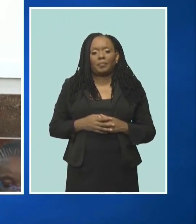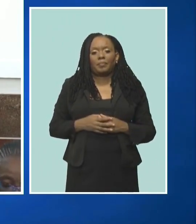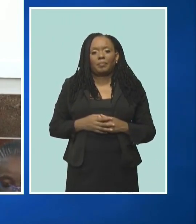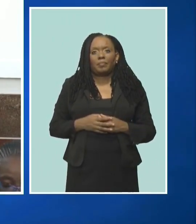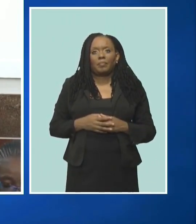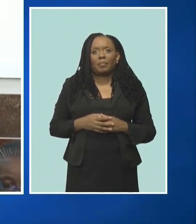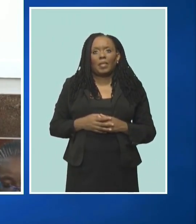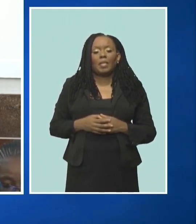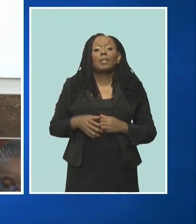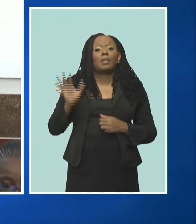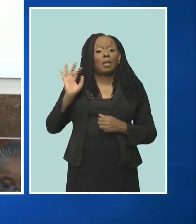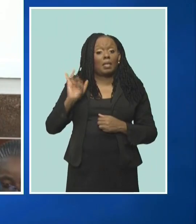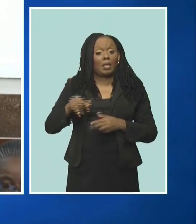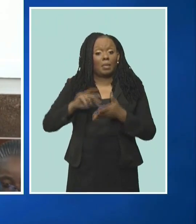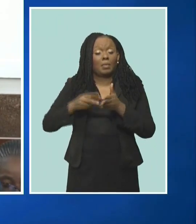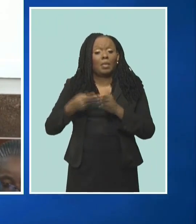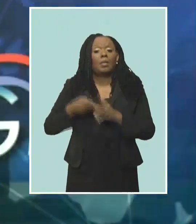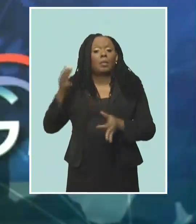is within the court.